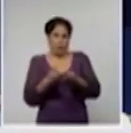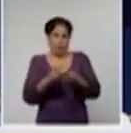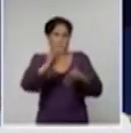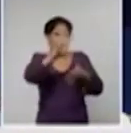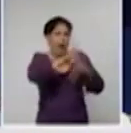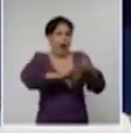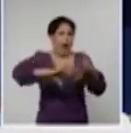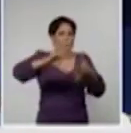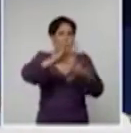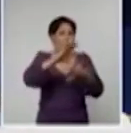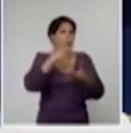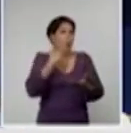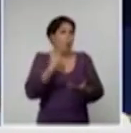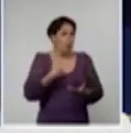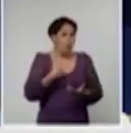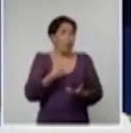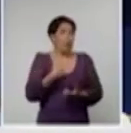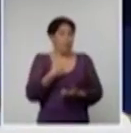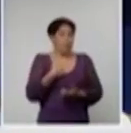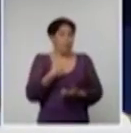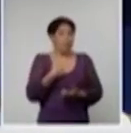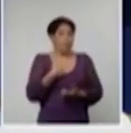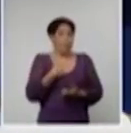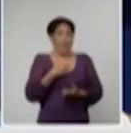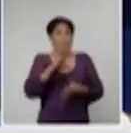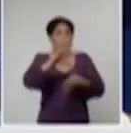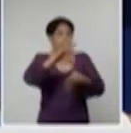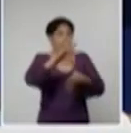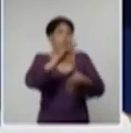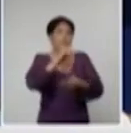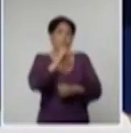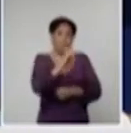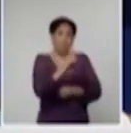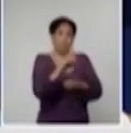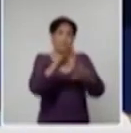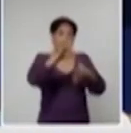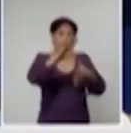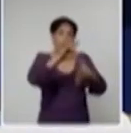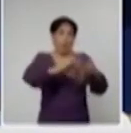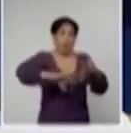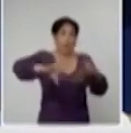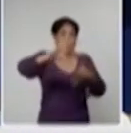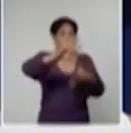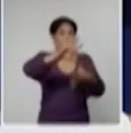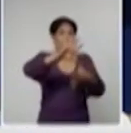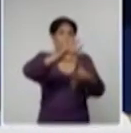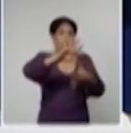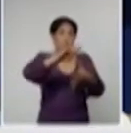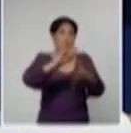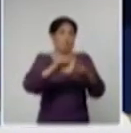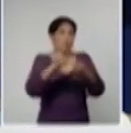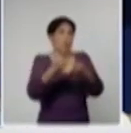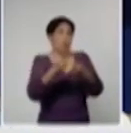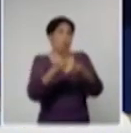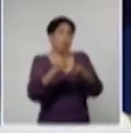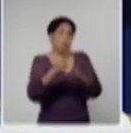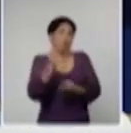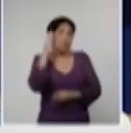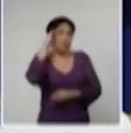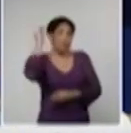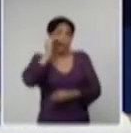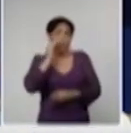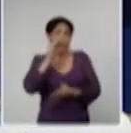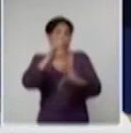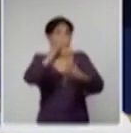5.92%. The region of the Americas already reports a very high number of cases. It remains